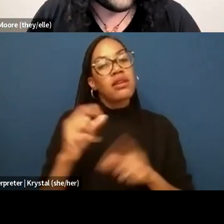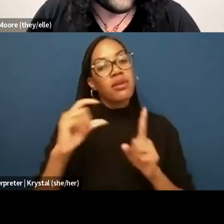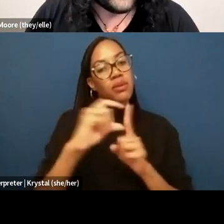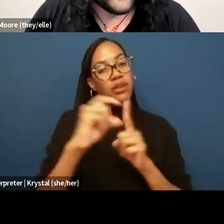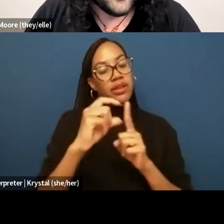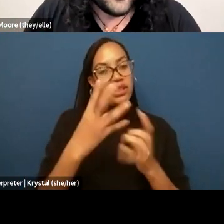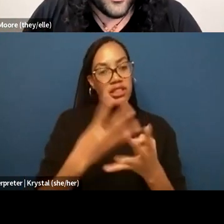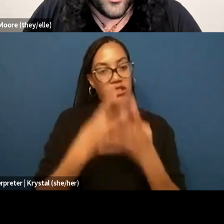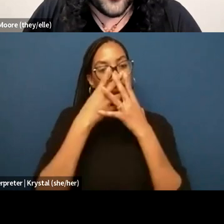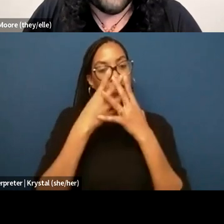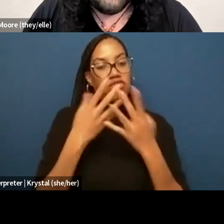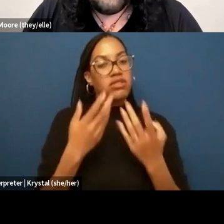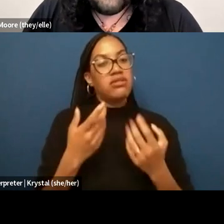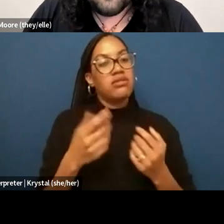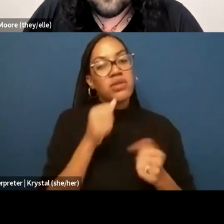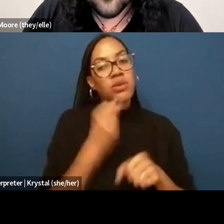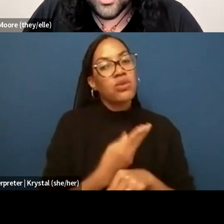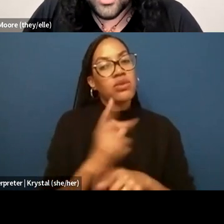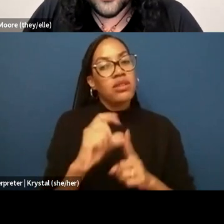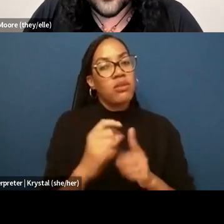as incarceration.